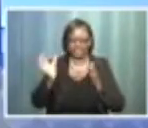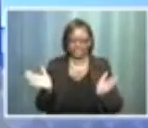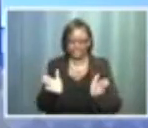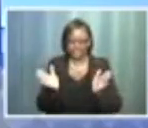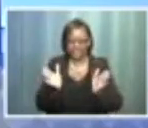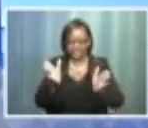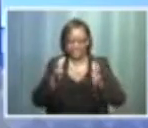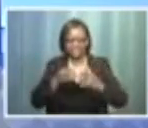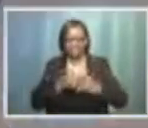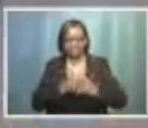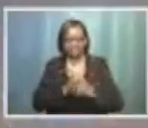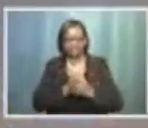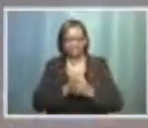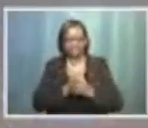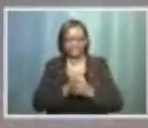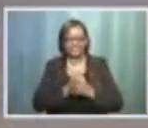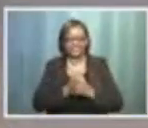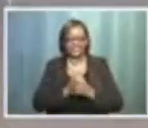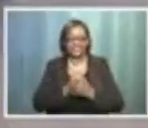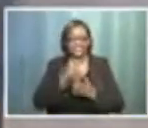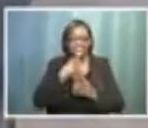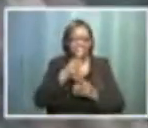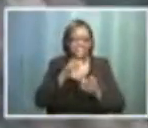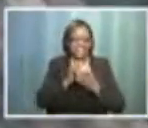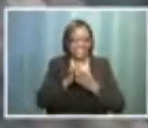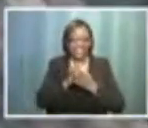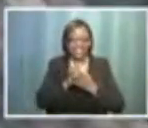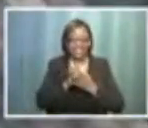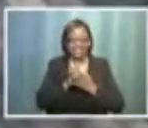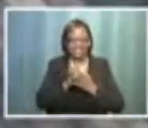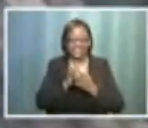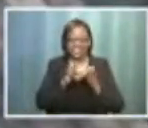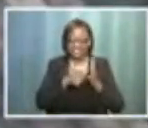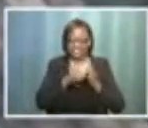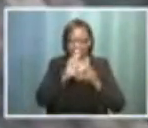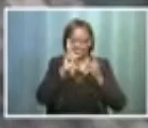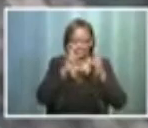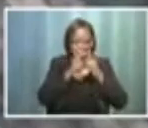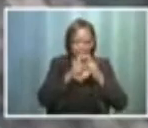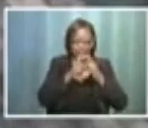Smith. It's quite the ambitious goal. When Bahamas Striping,